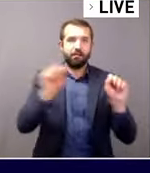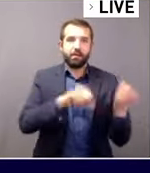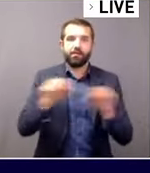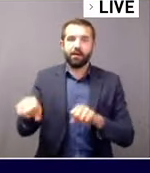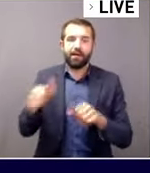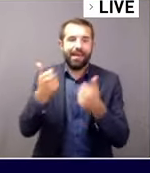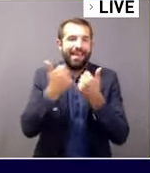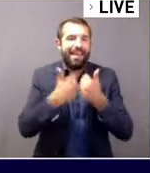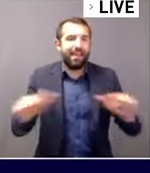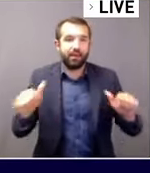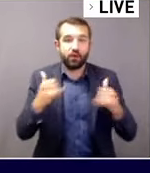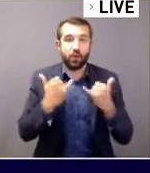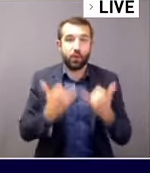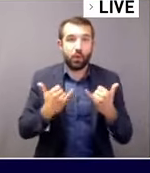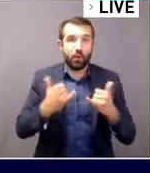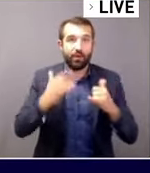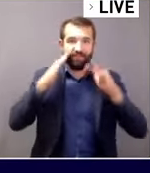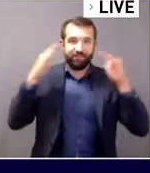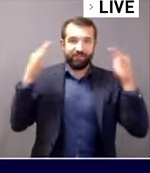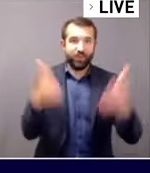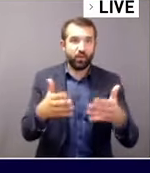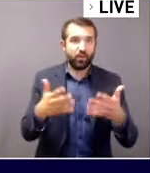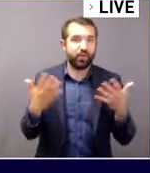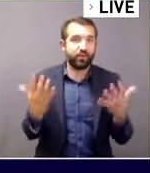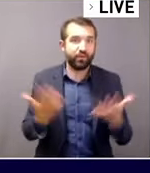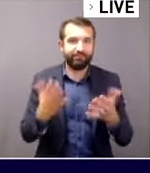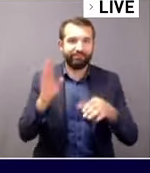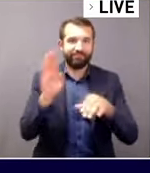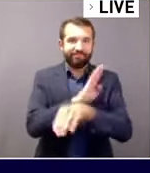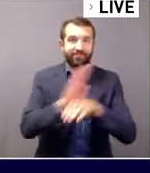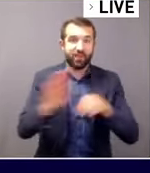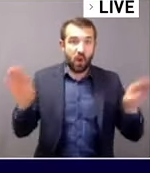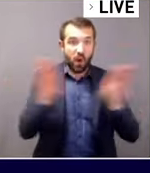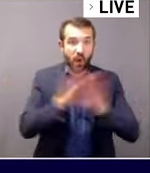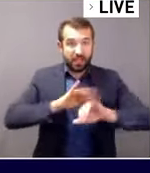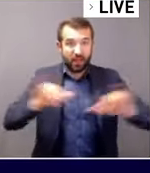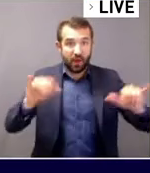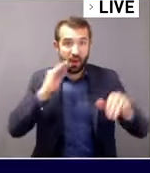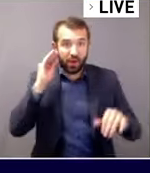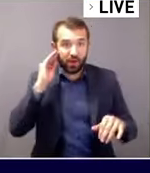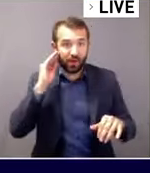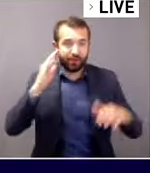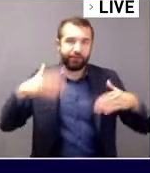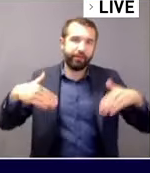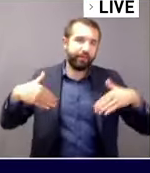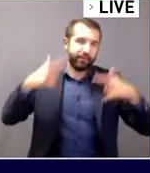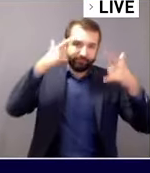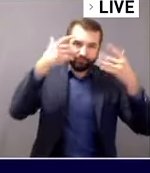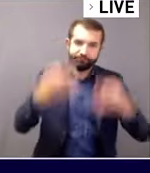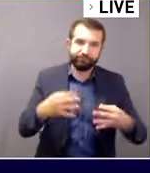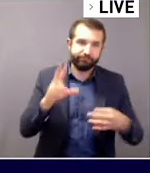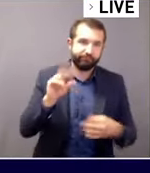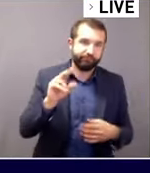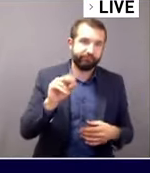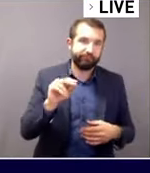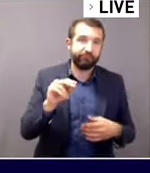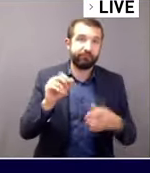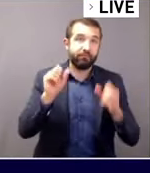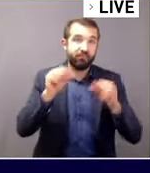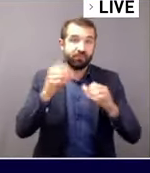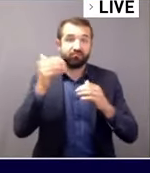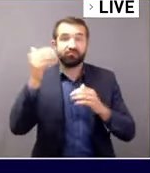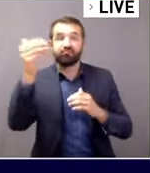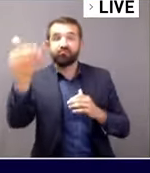we're focused on. That's not the top thing that we're going to. That's, of course, always on the list of